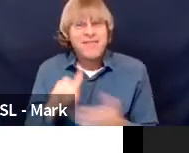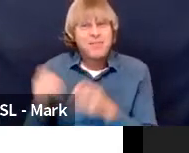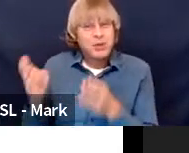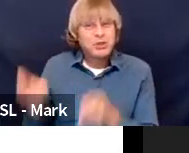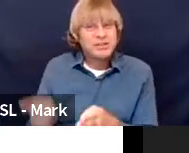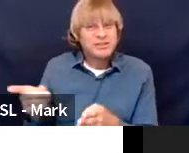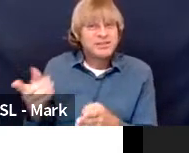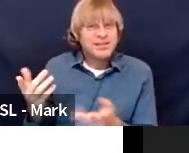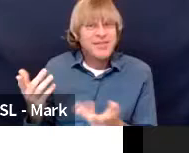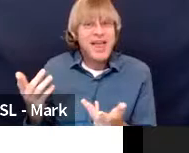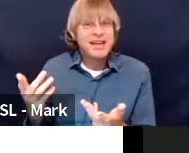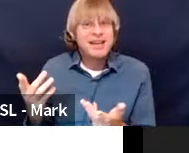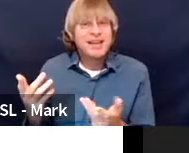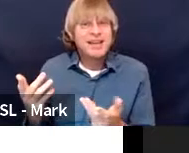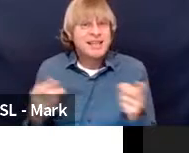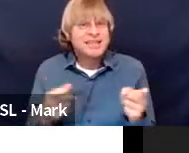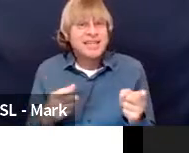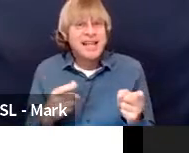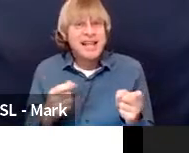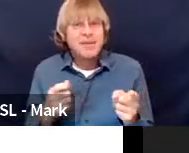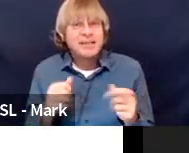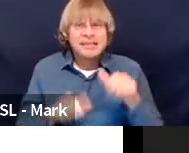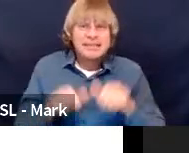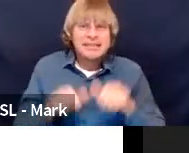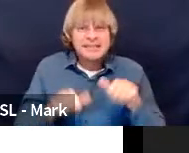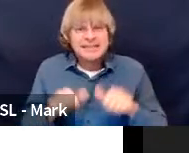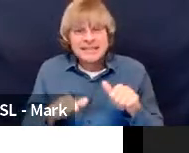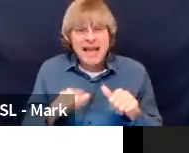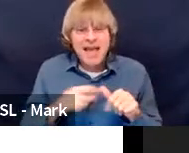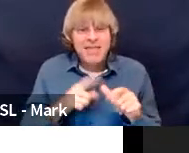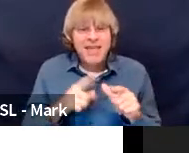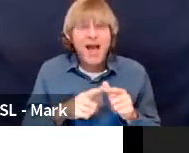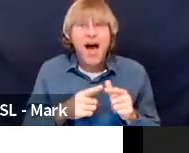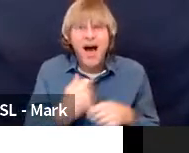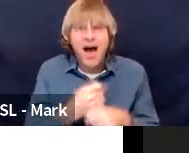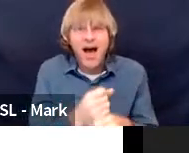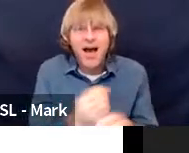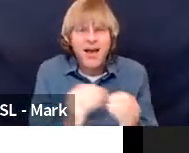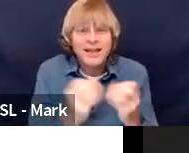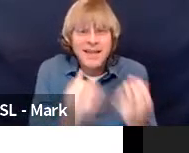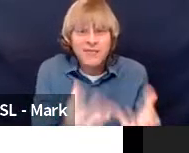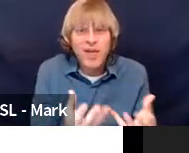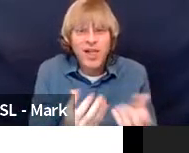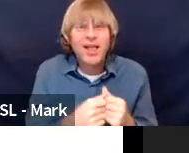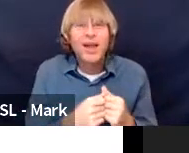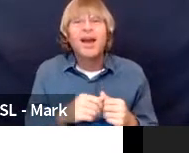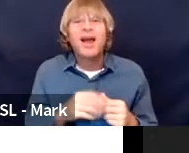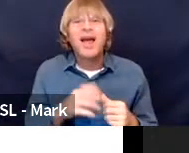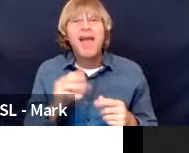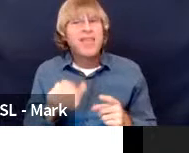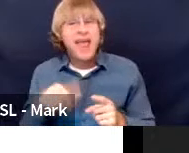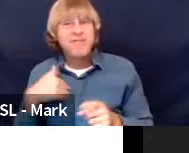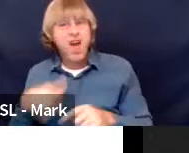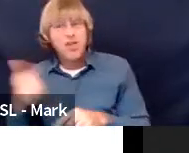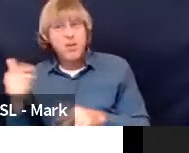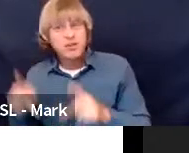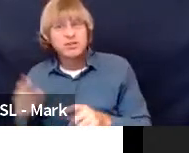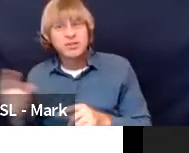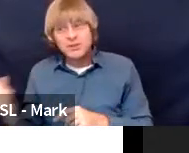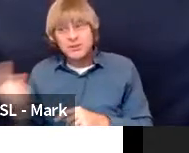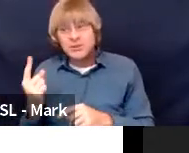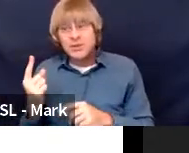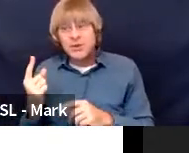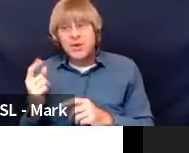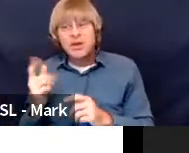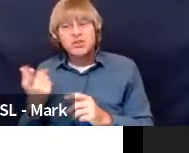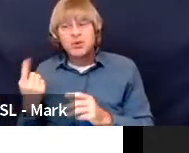that is a little reticent to do it, and then they wind up making like 2 to 3 cards. And then you have a person that just